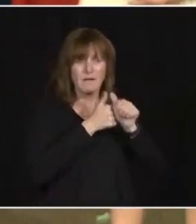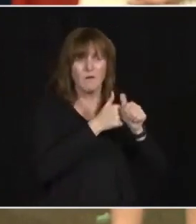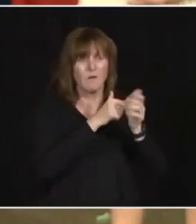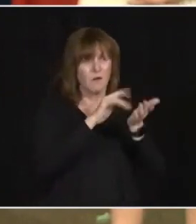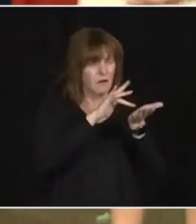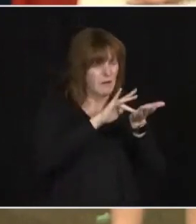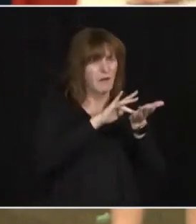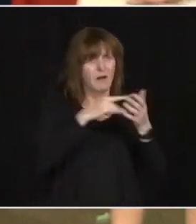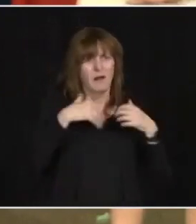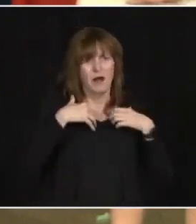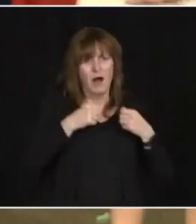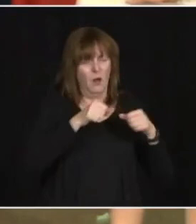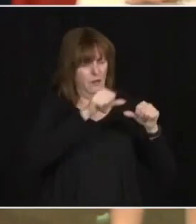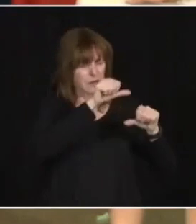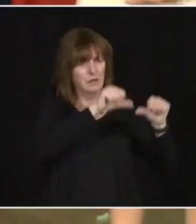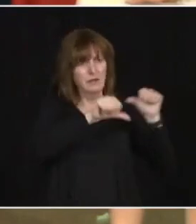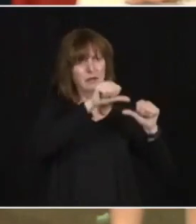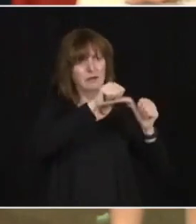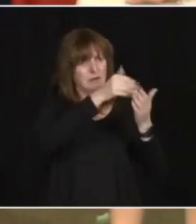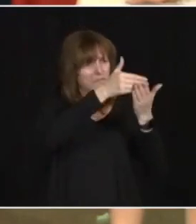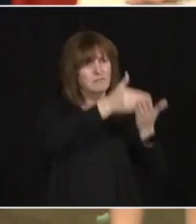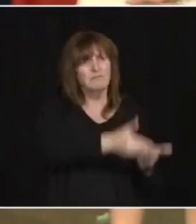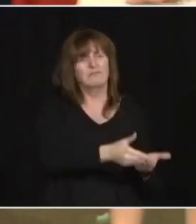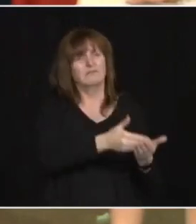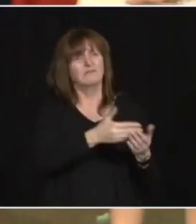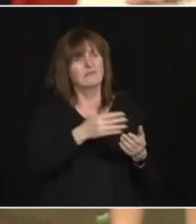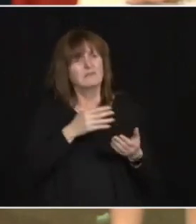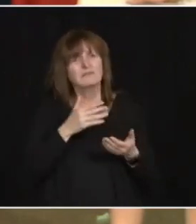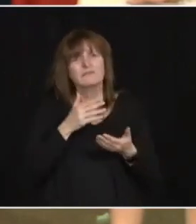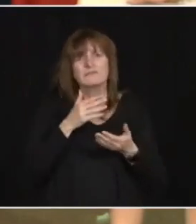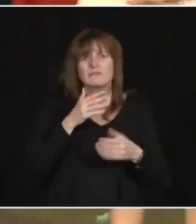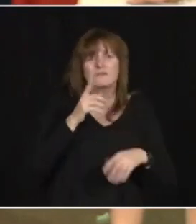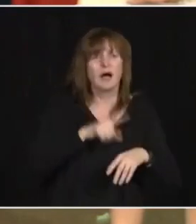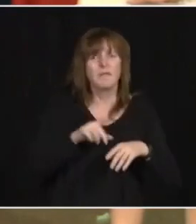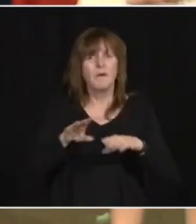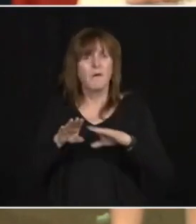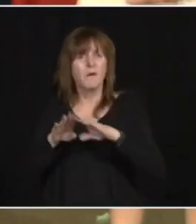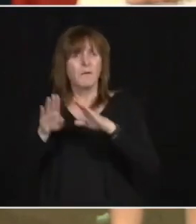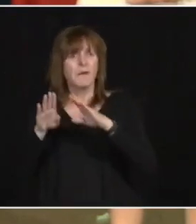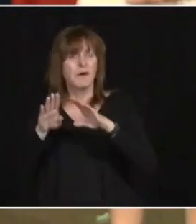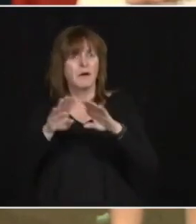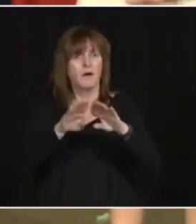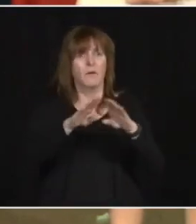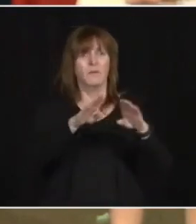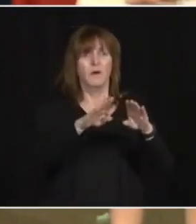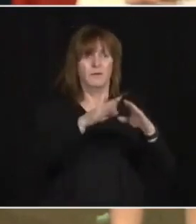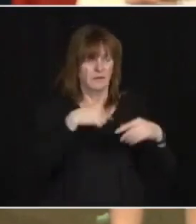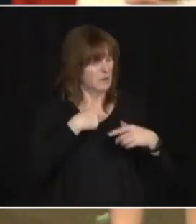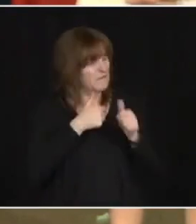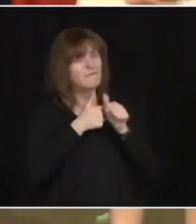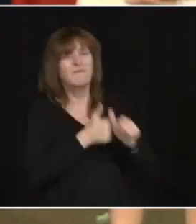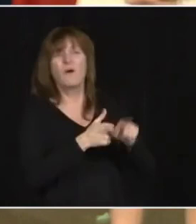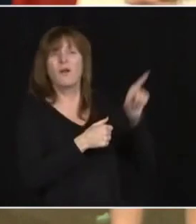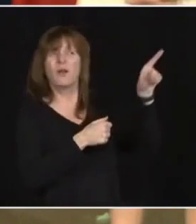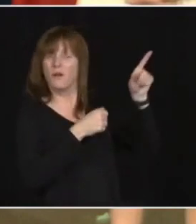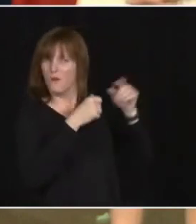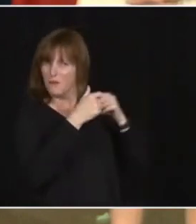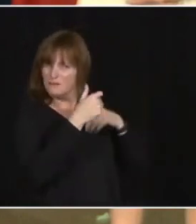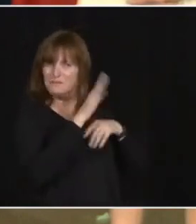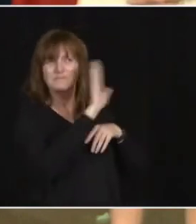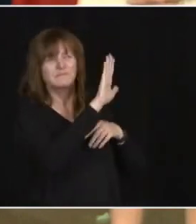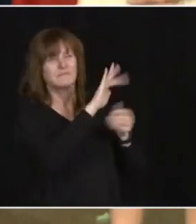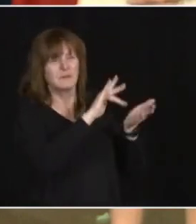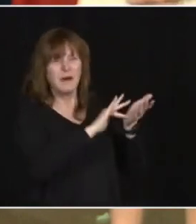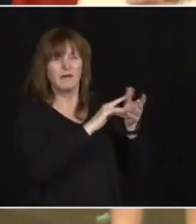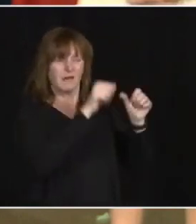moving forward, even opening up the economy. This is all based on health and science, and I won't waver. When I get